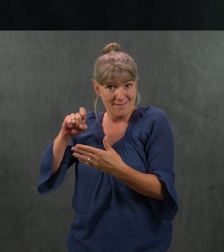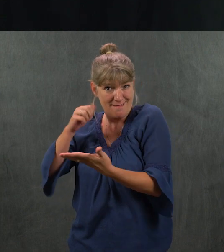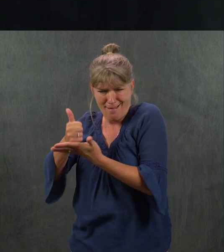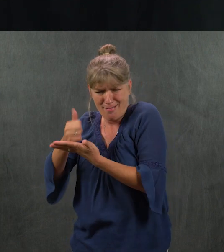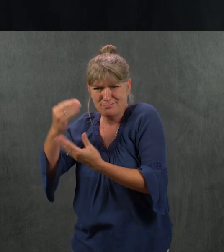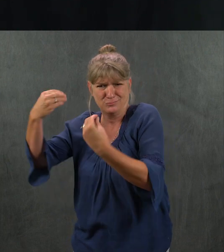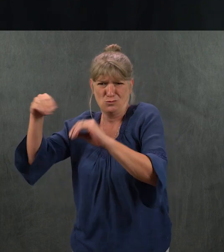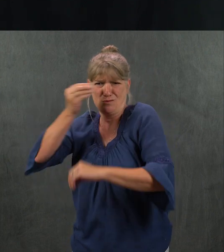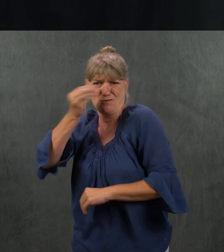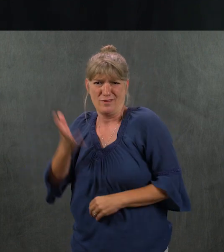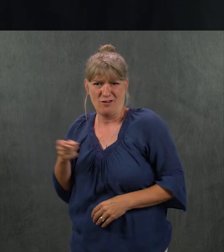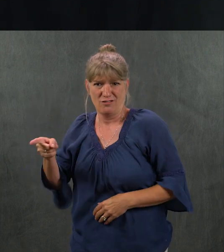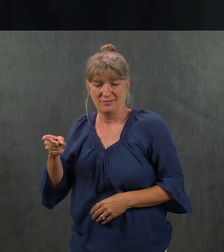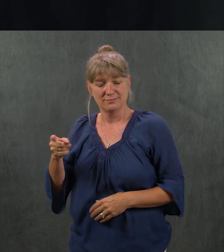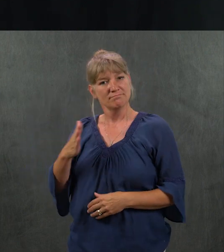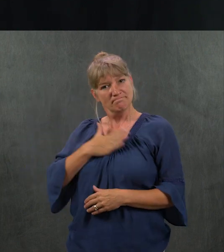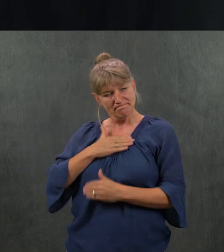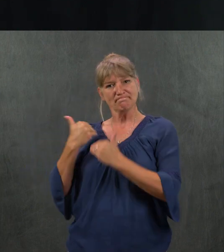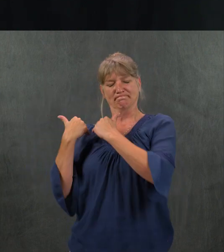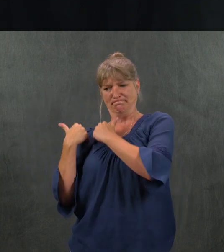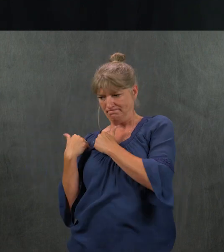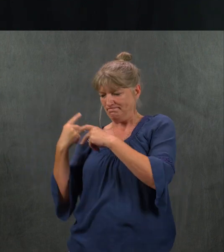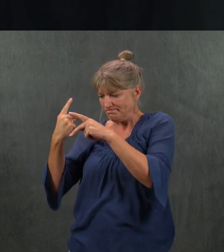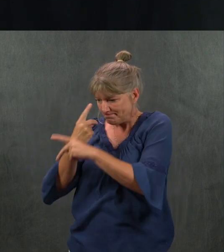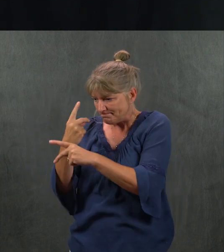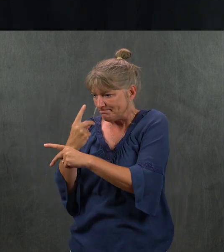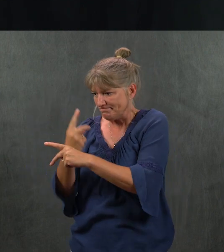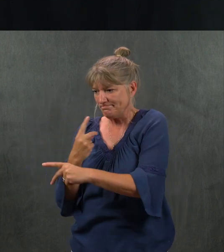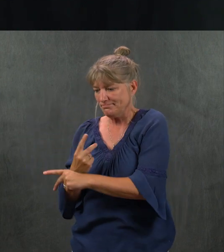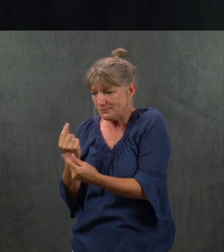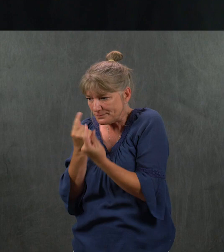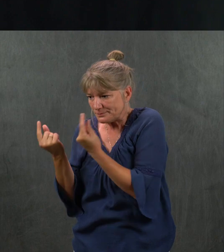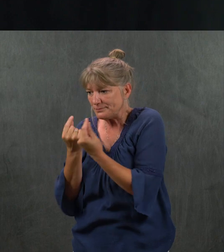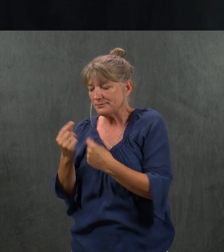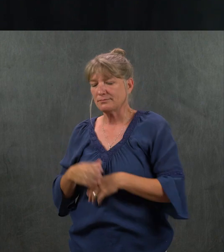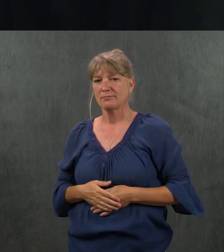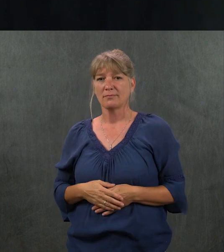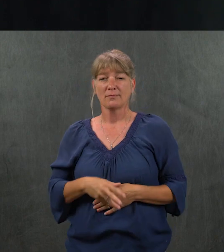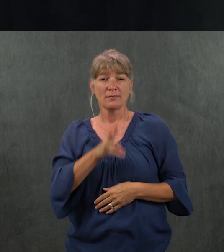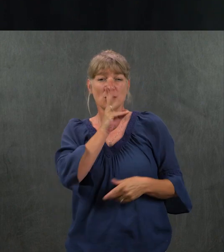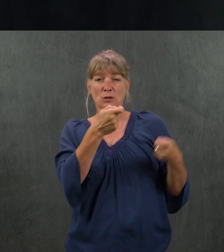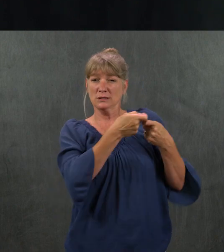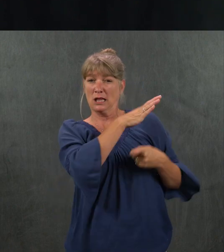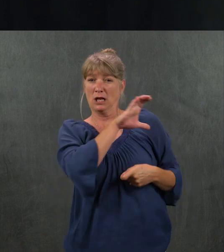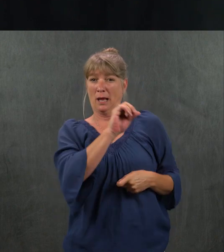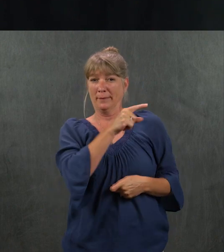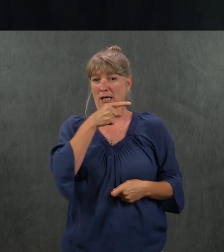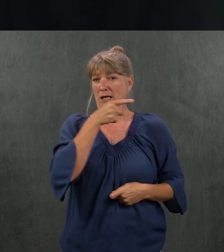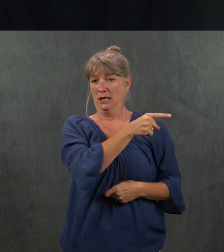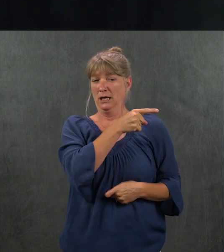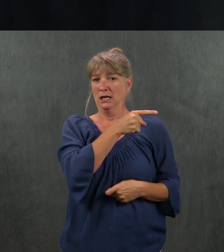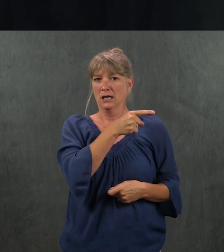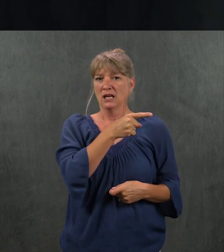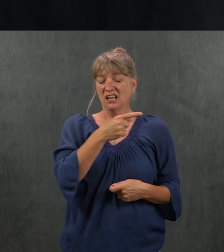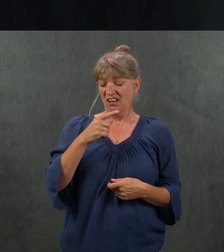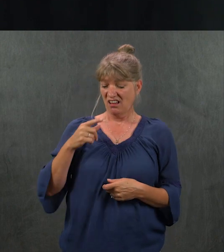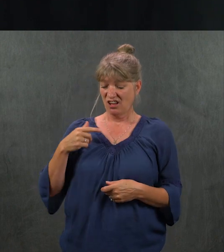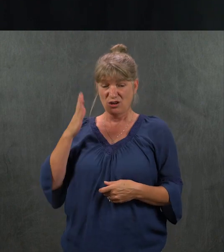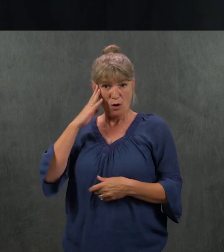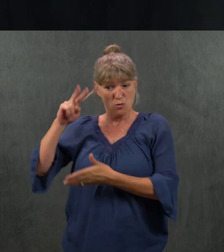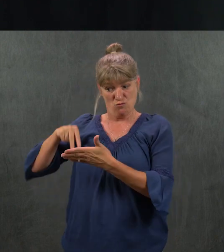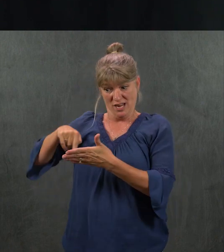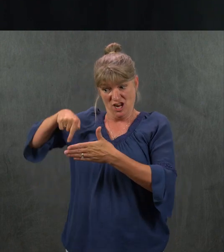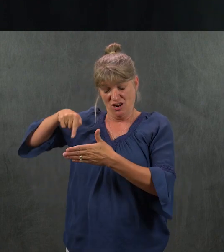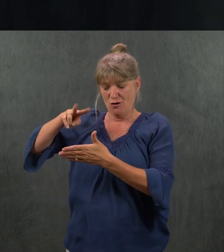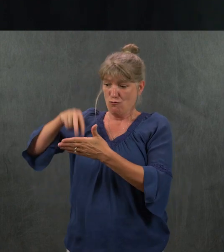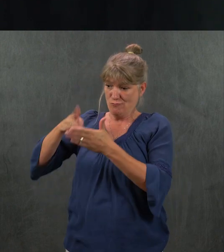if I need help or not. They don't care. It's on me to figure it out. The utility company doesn't